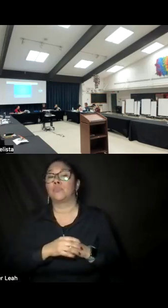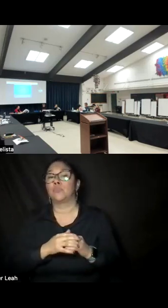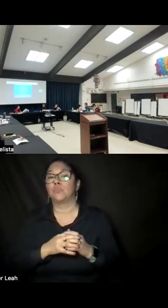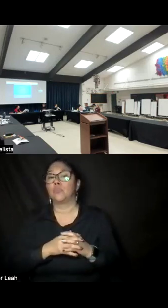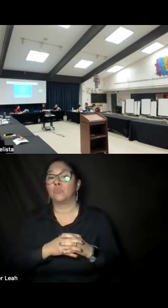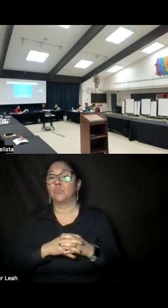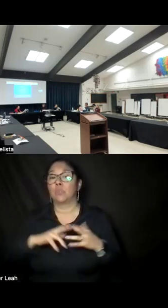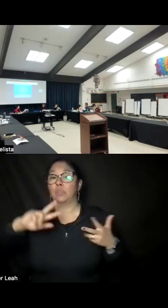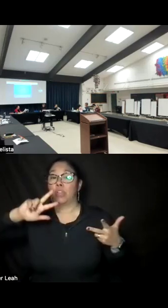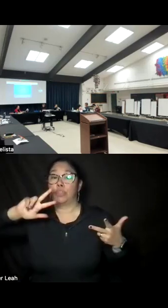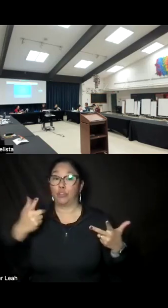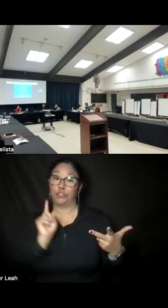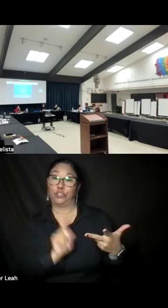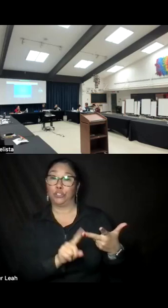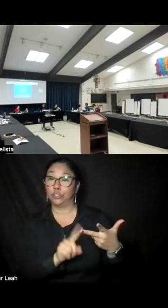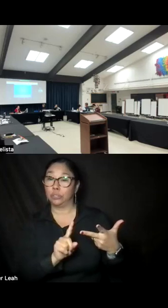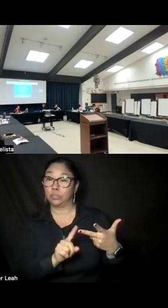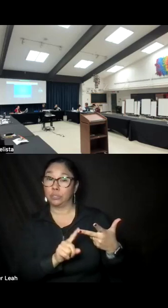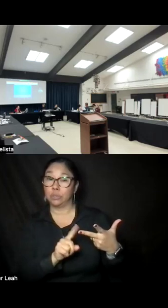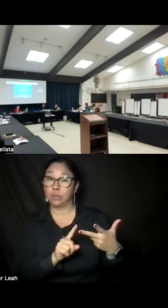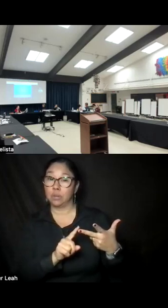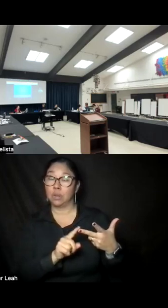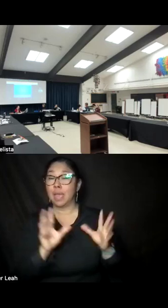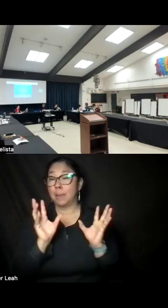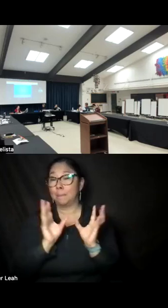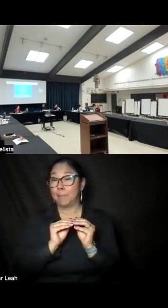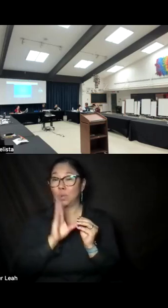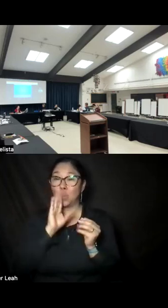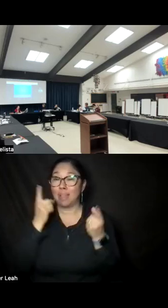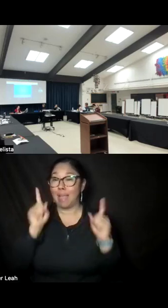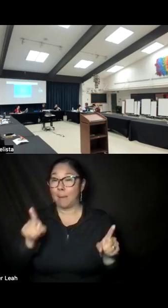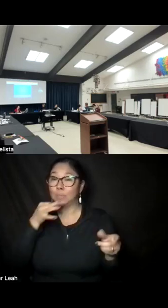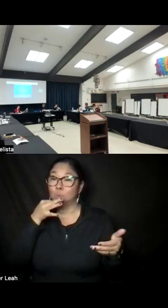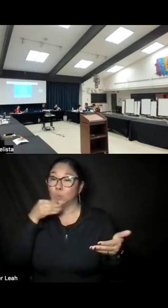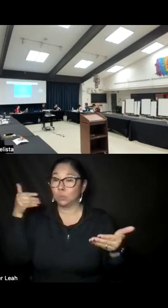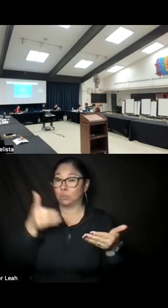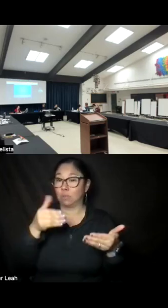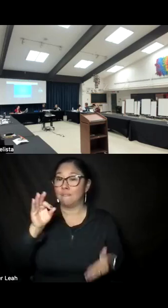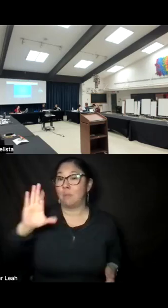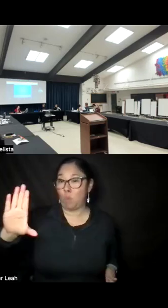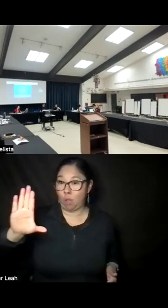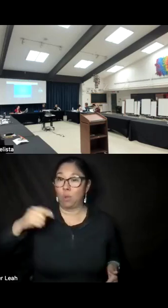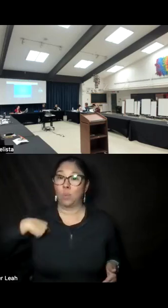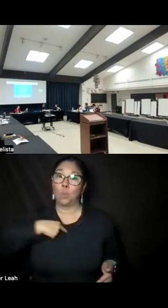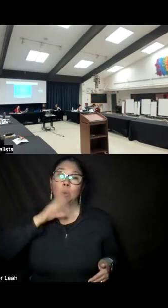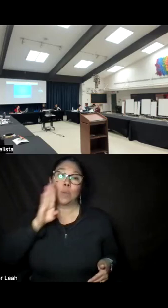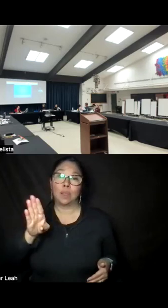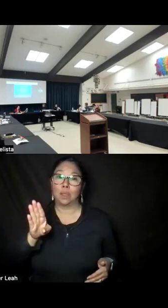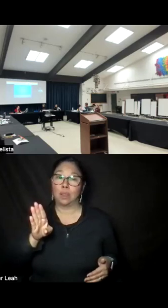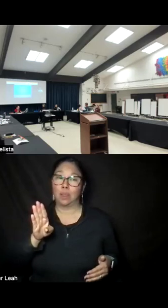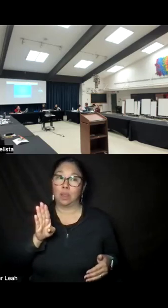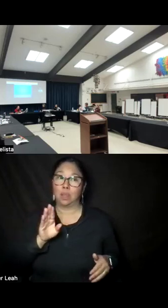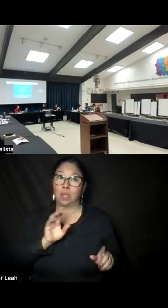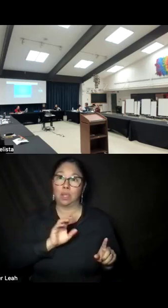The third item is the upcoming meeting in February, where we will solicit and